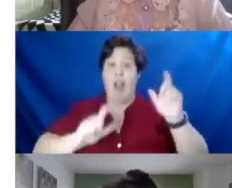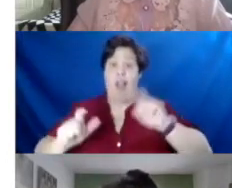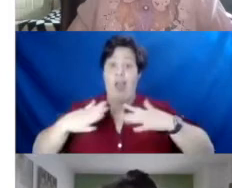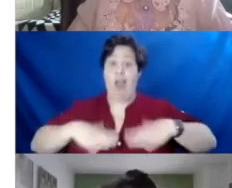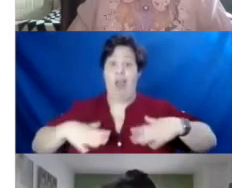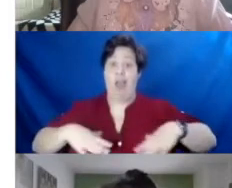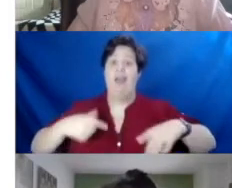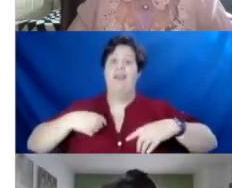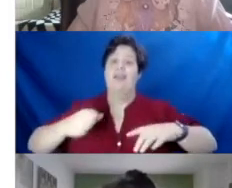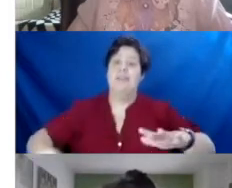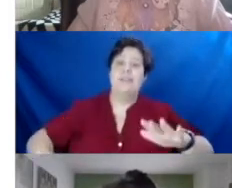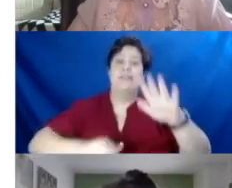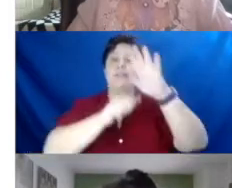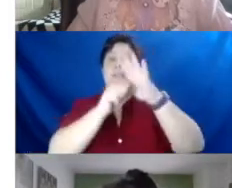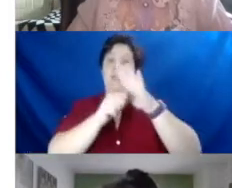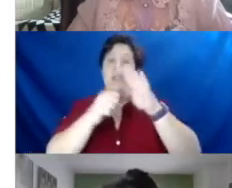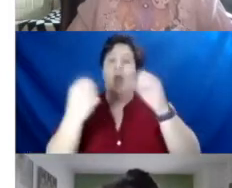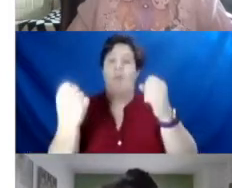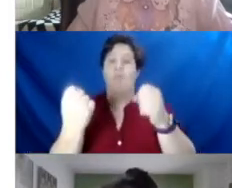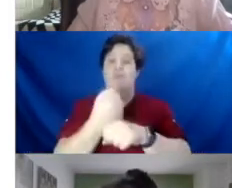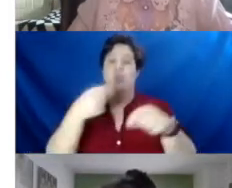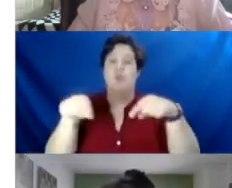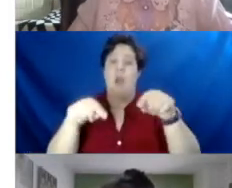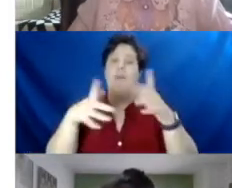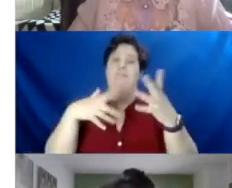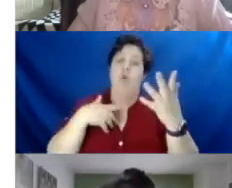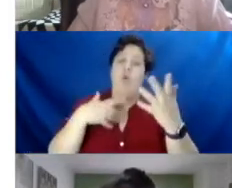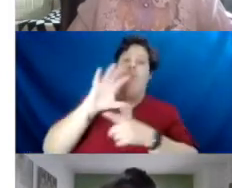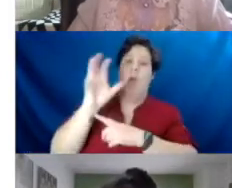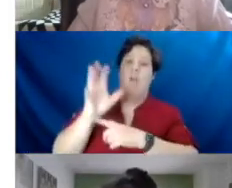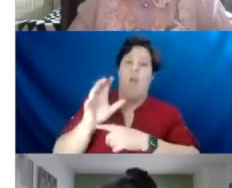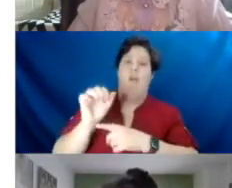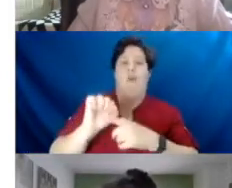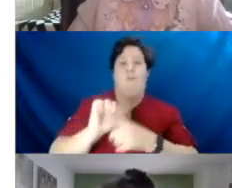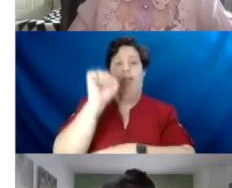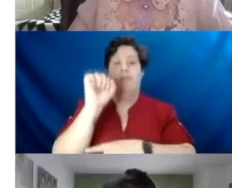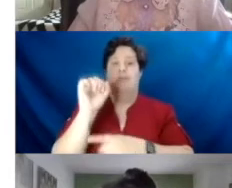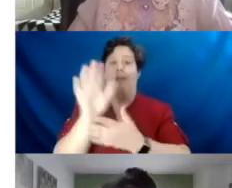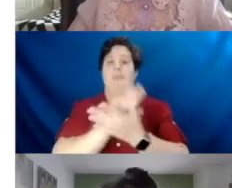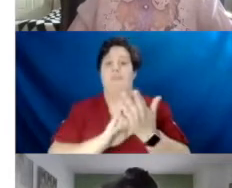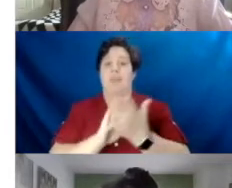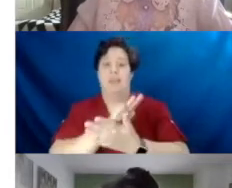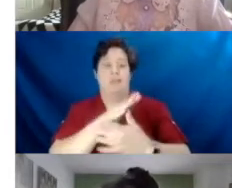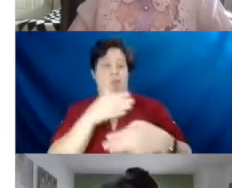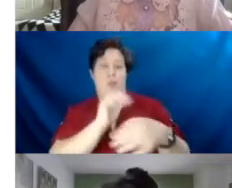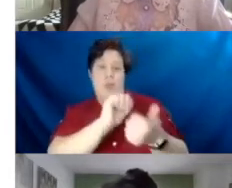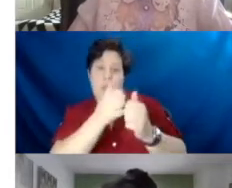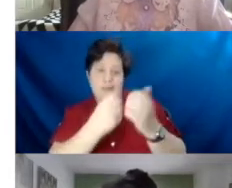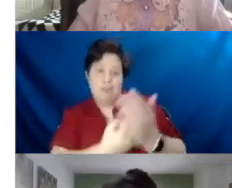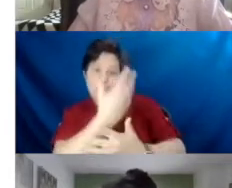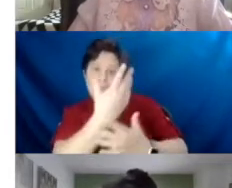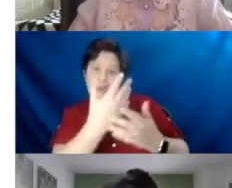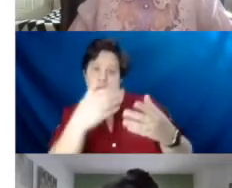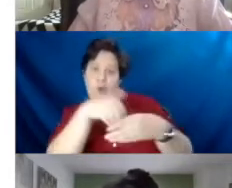I'm senior producer for Borough of Culture 2022, which means I'm working with colleagues on developing the content for the year. I